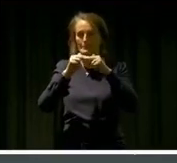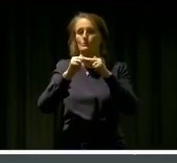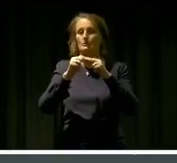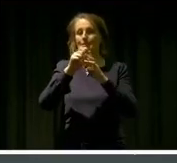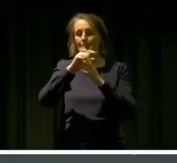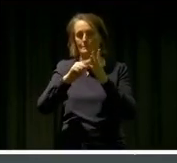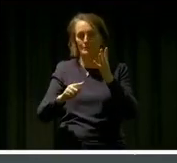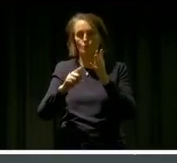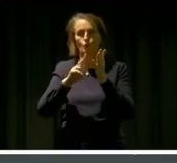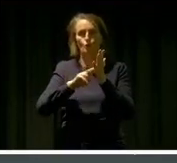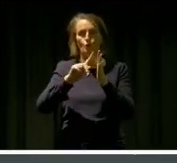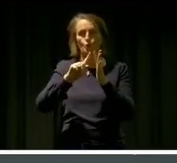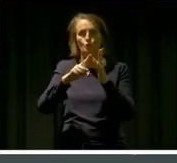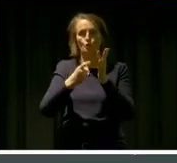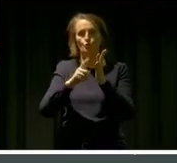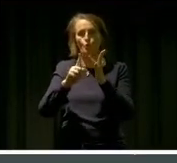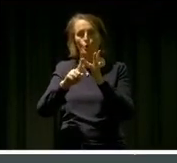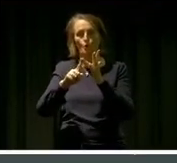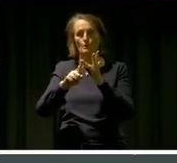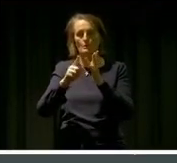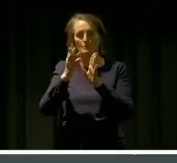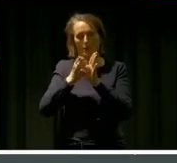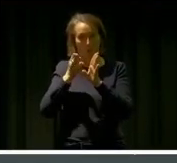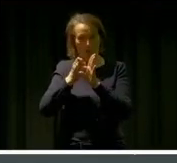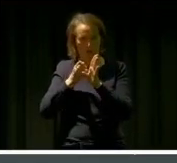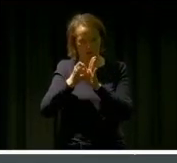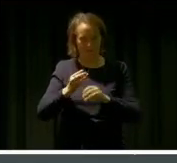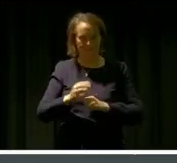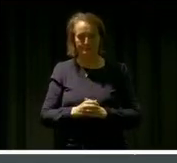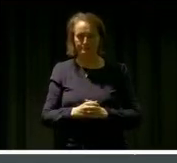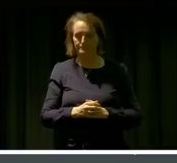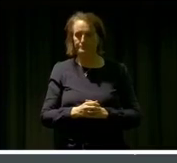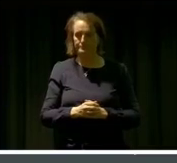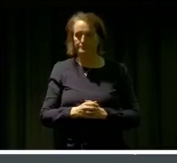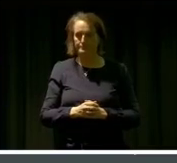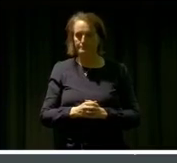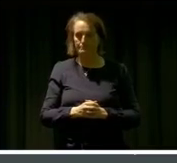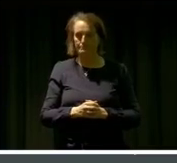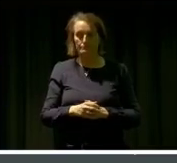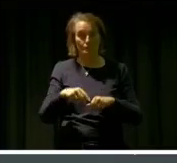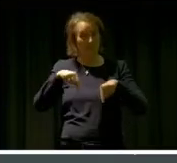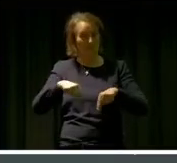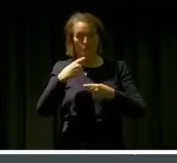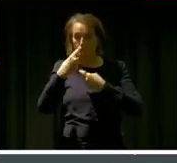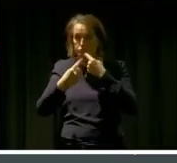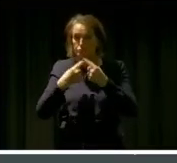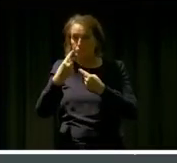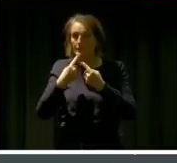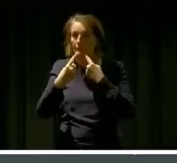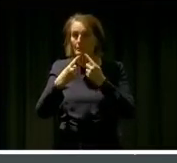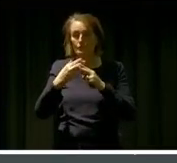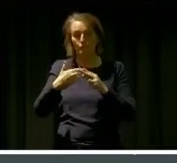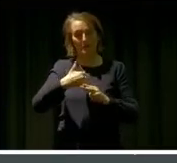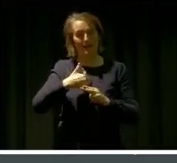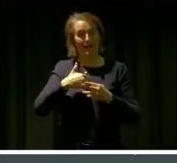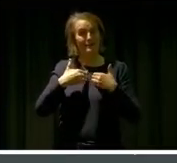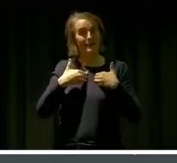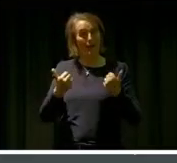Neuropsychiatry. We are here to share some information about heart health for people with